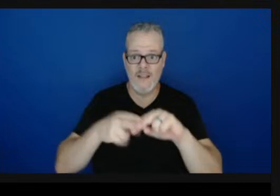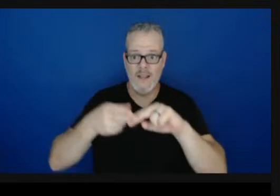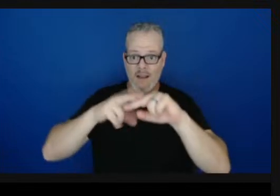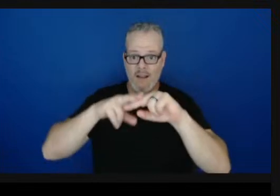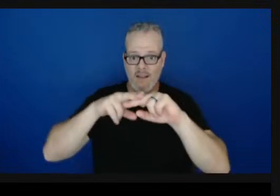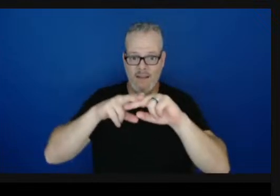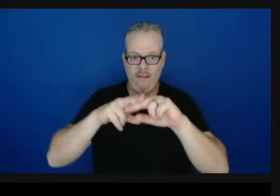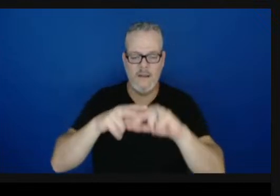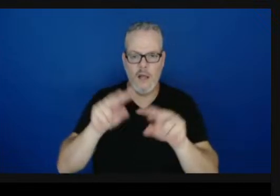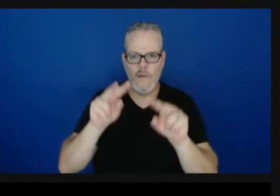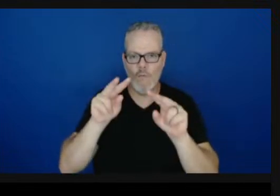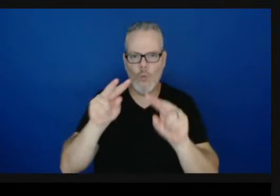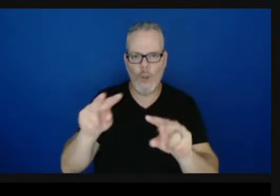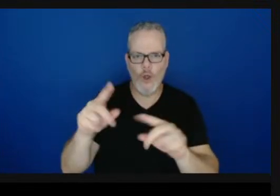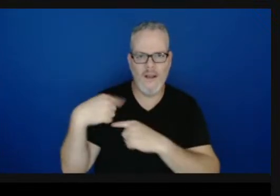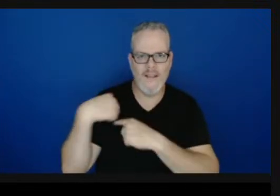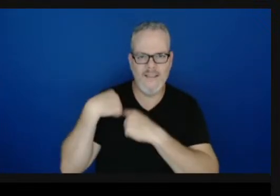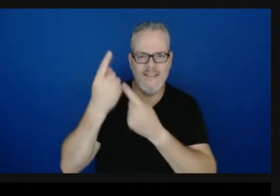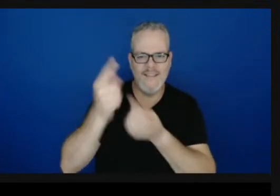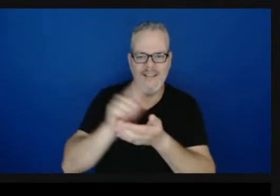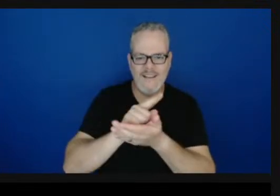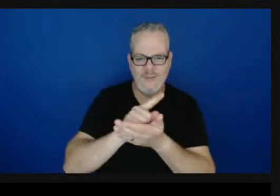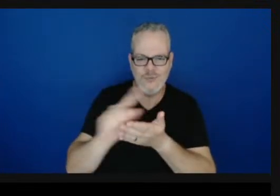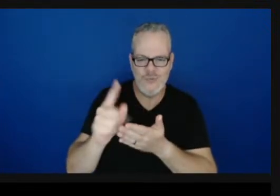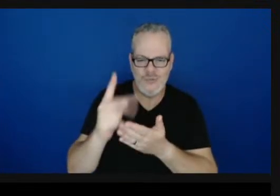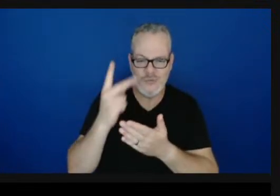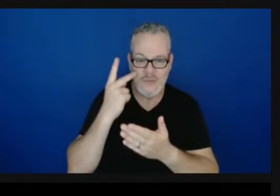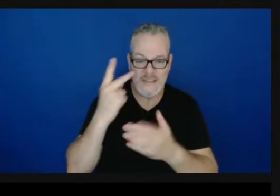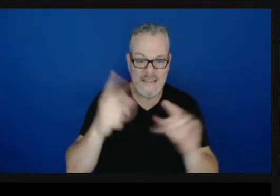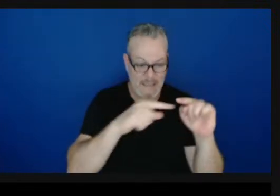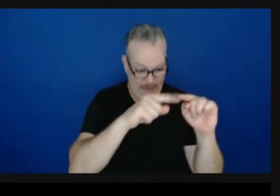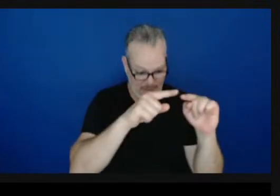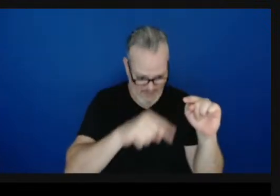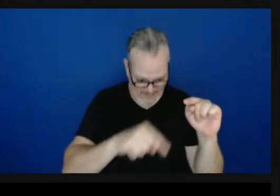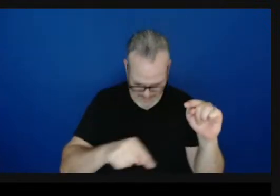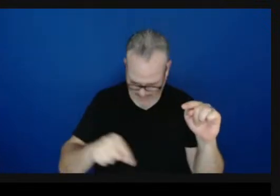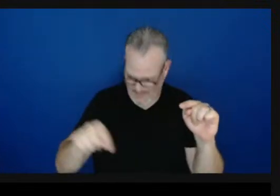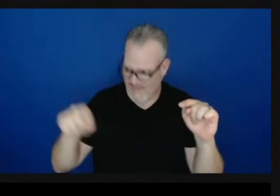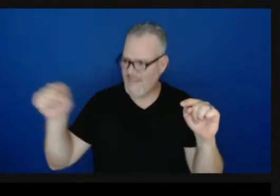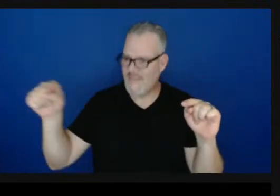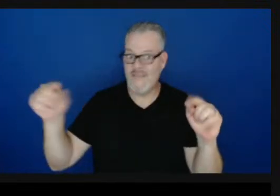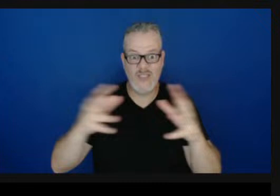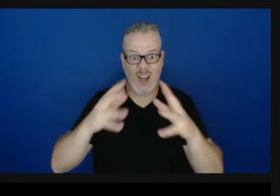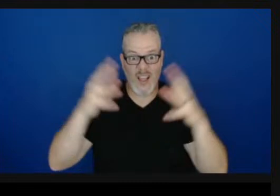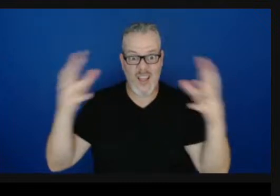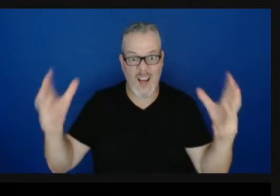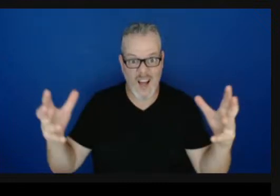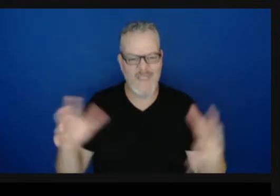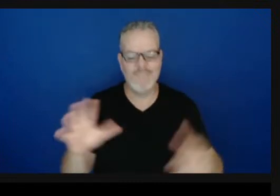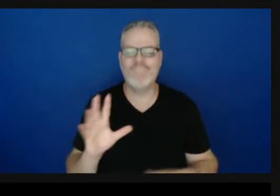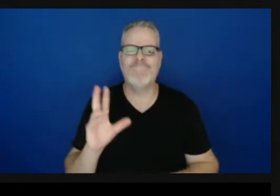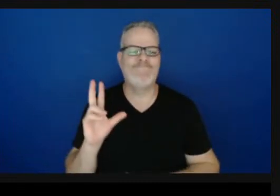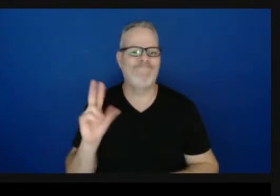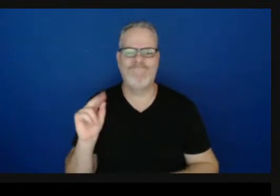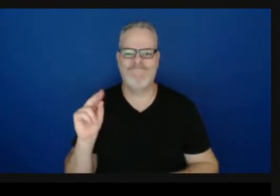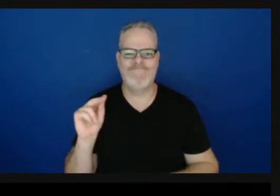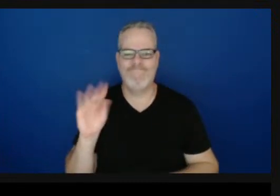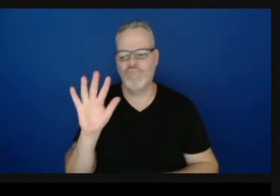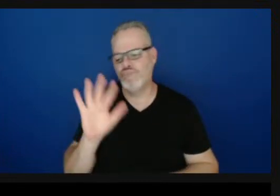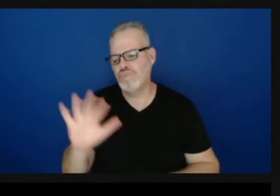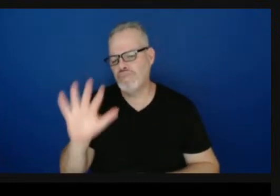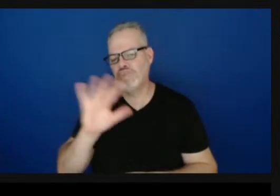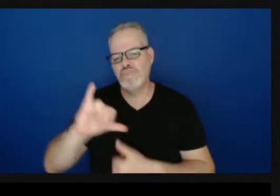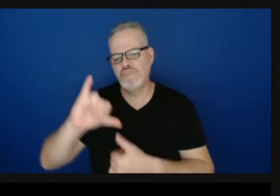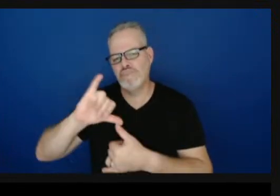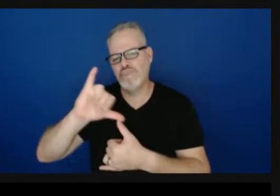at the last week, you could say, oh, look, it's come up a whole bunch in the last week. But really, if you look more closely, we're around 2. And way over